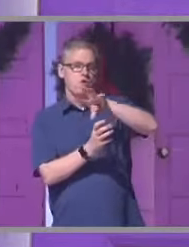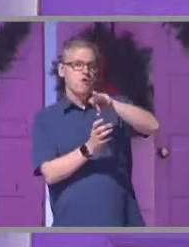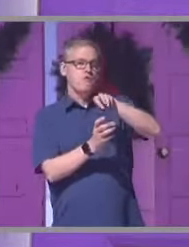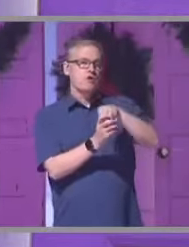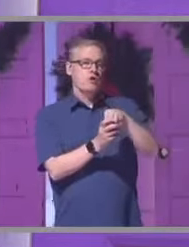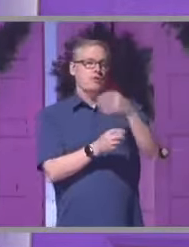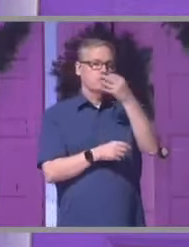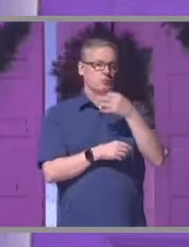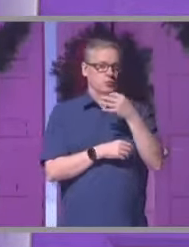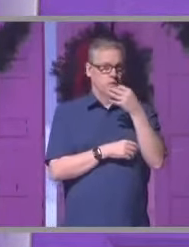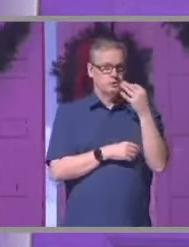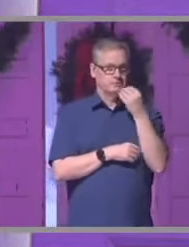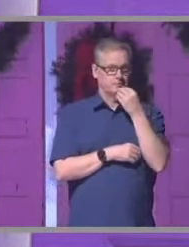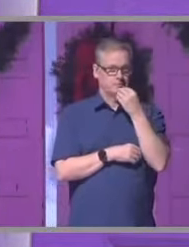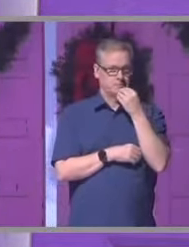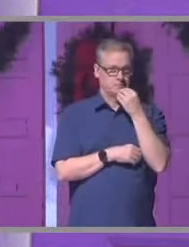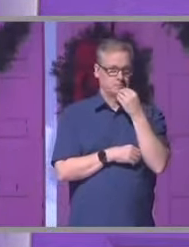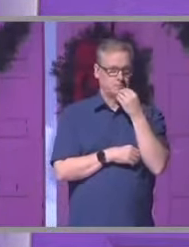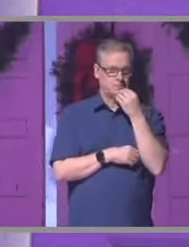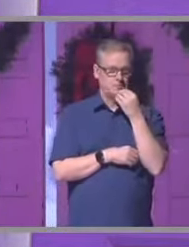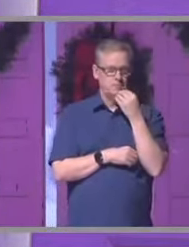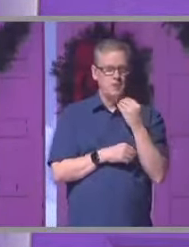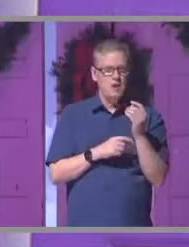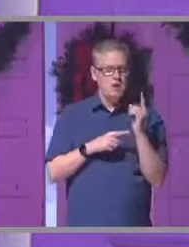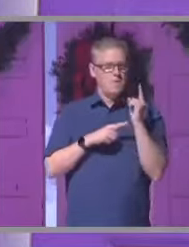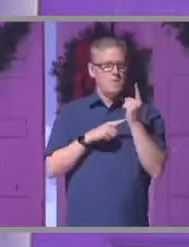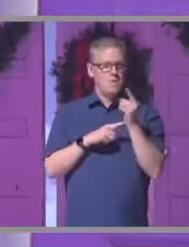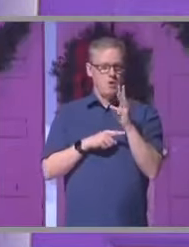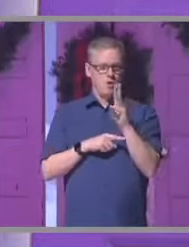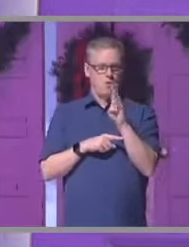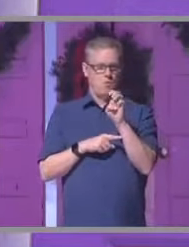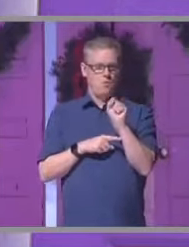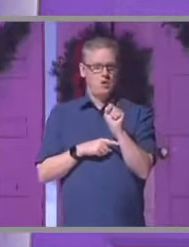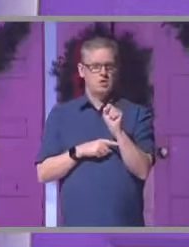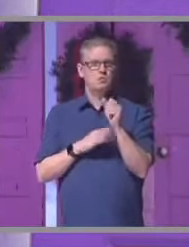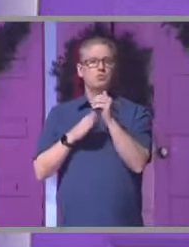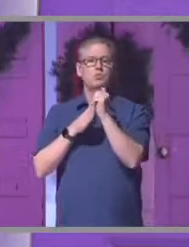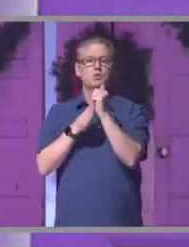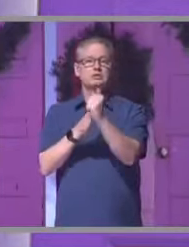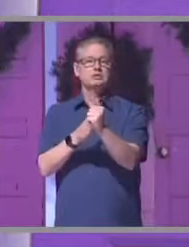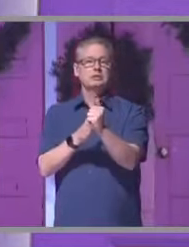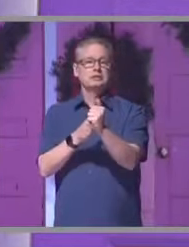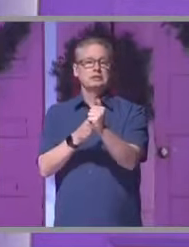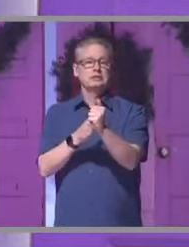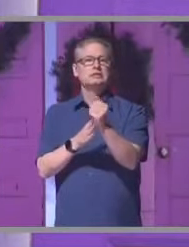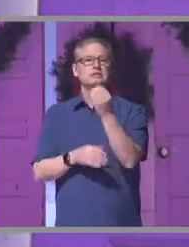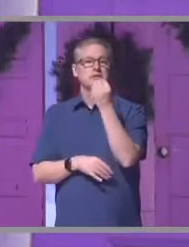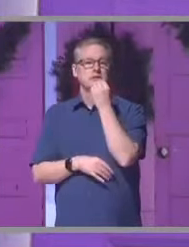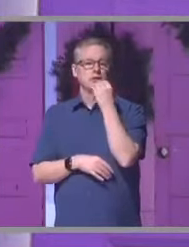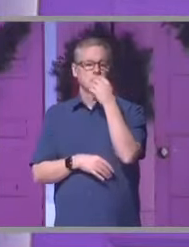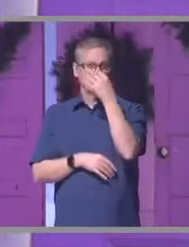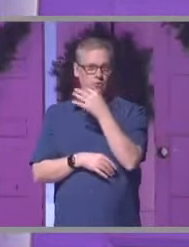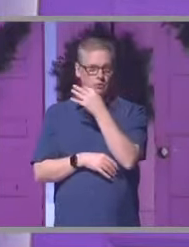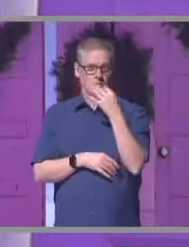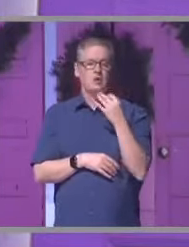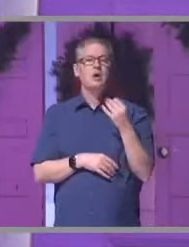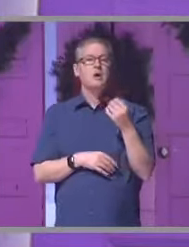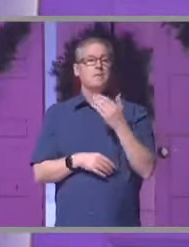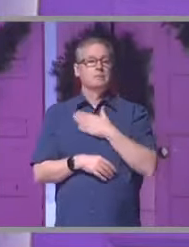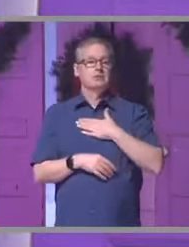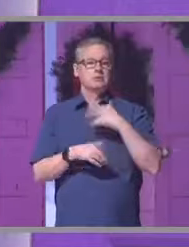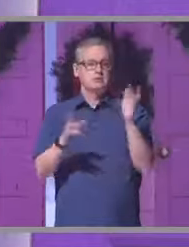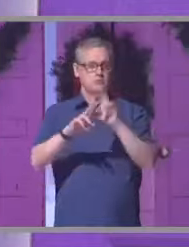in communion. And in a moment, Wes is going to lead us in taking communion. So if you would